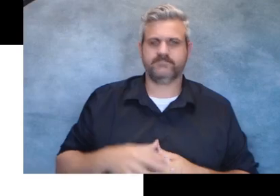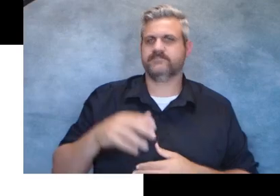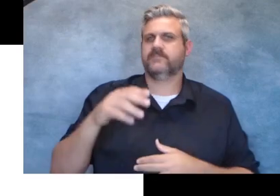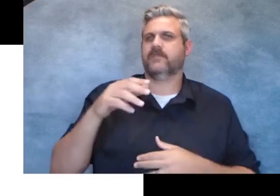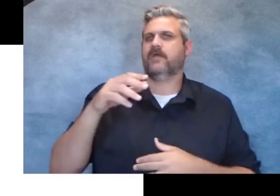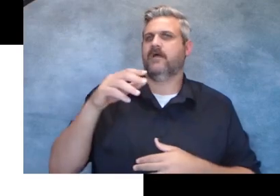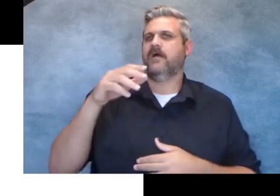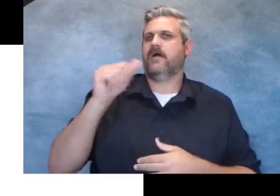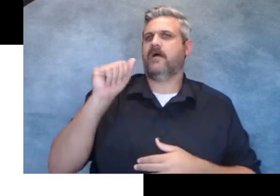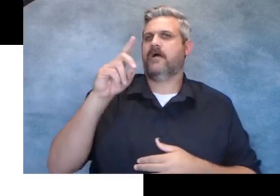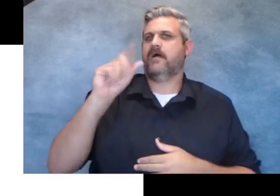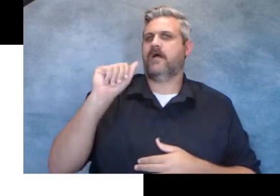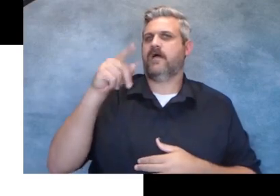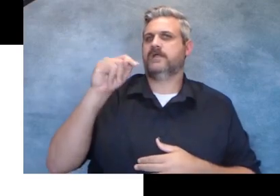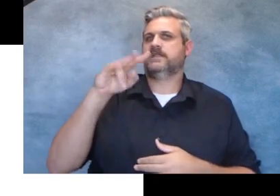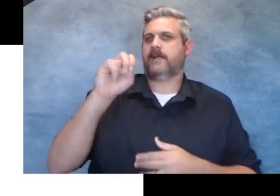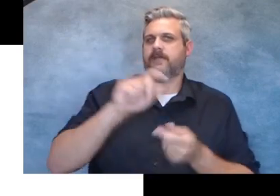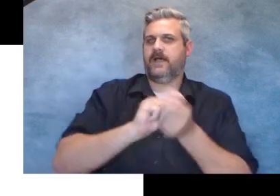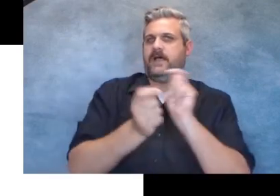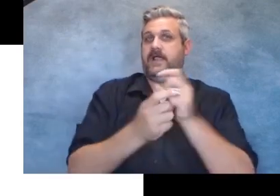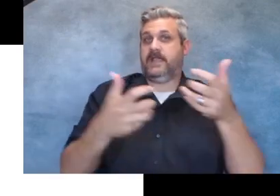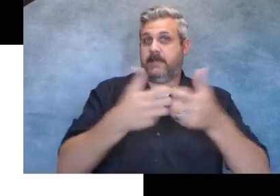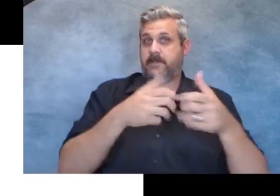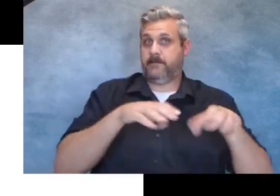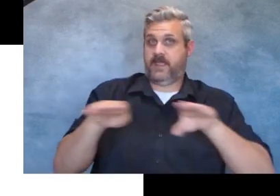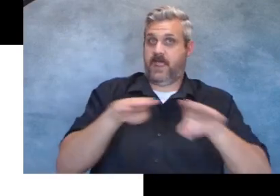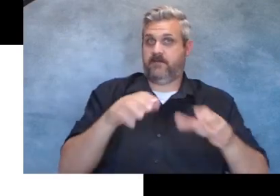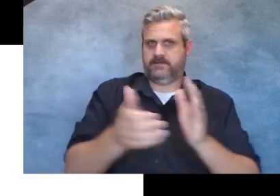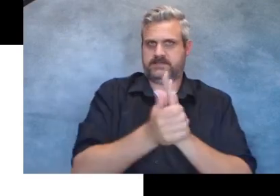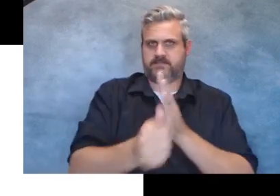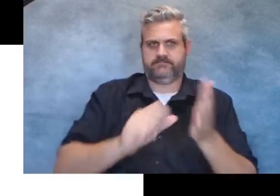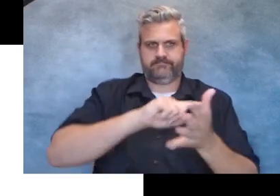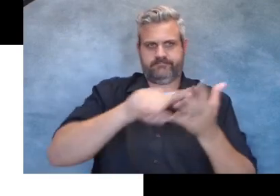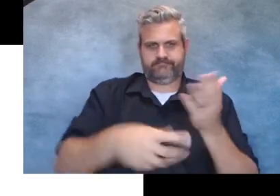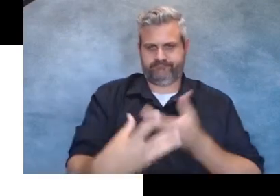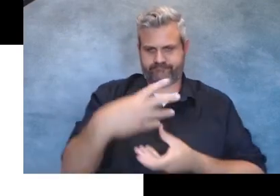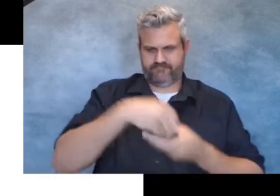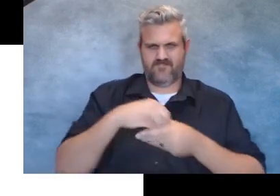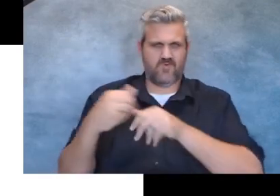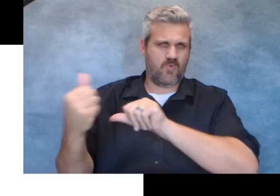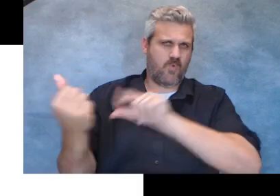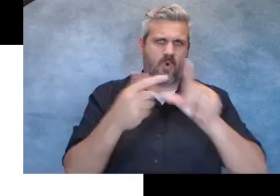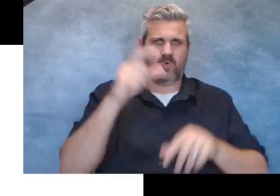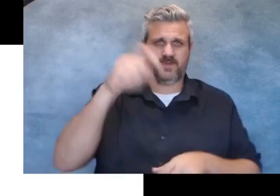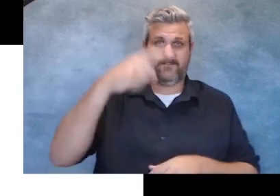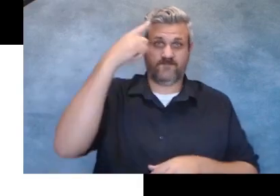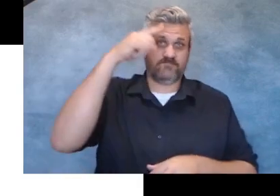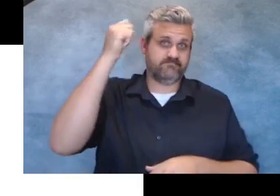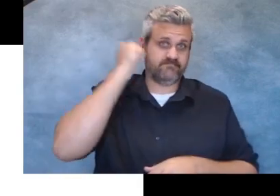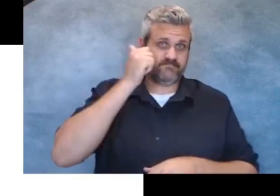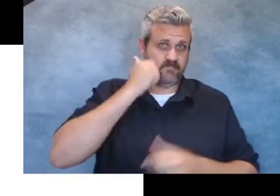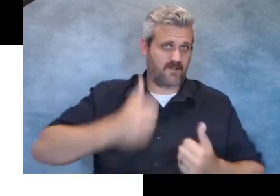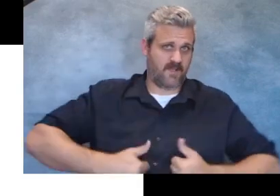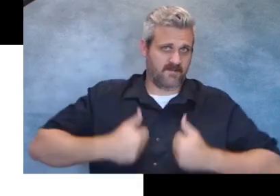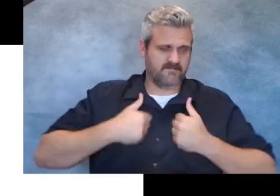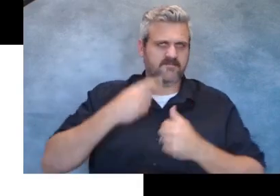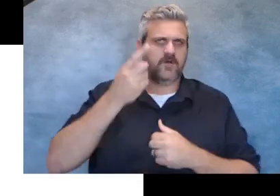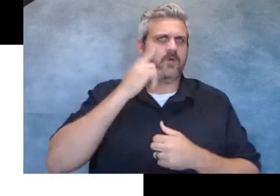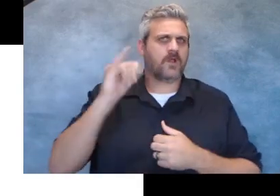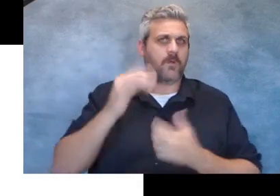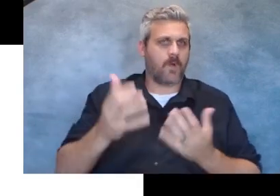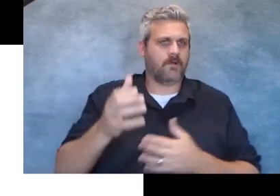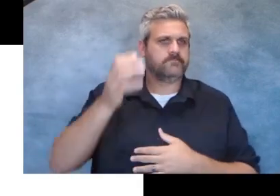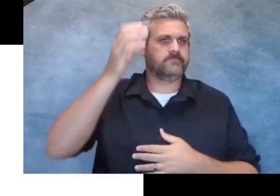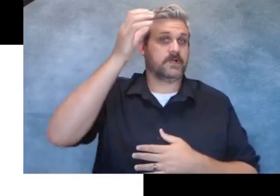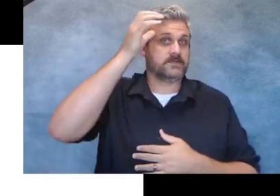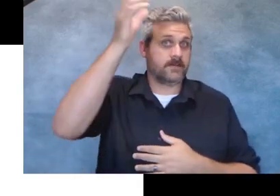Adaptive behavior is a collection of skills that all people need to function in daily lives. Those skills include conceptual,